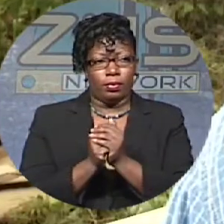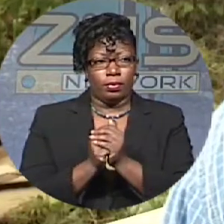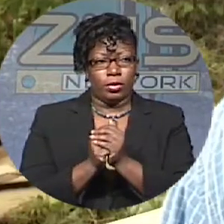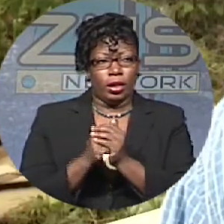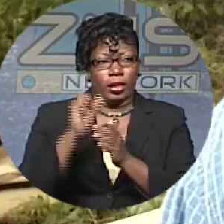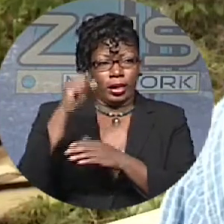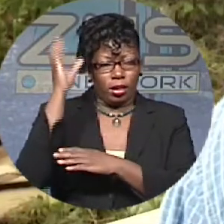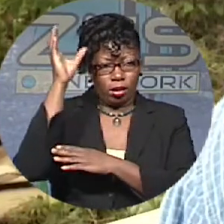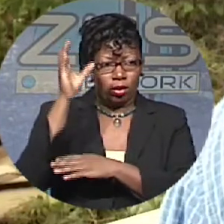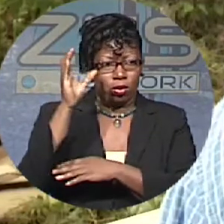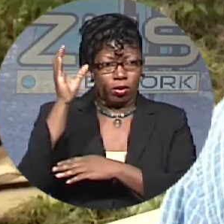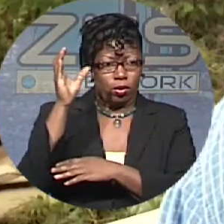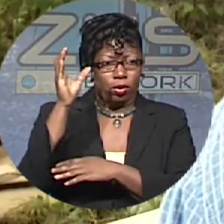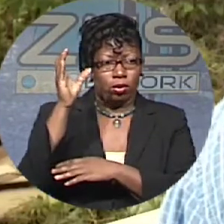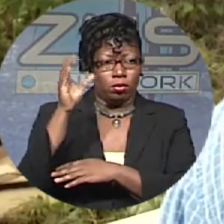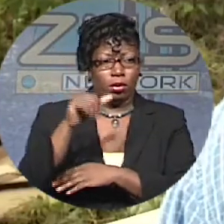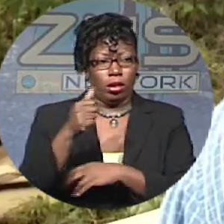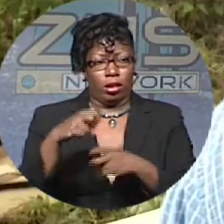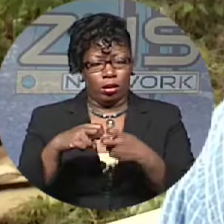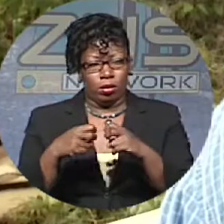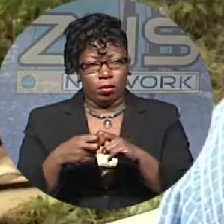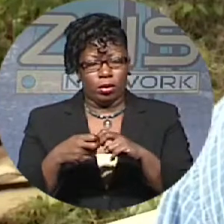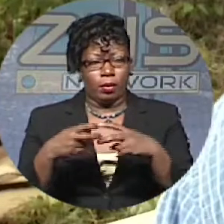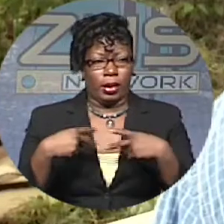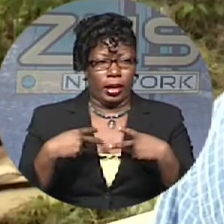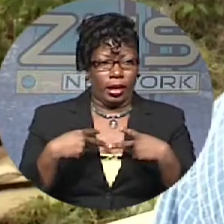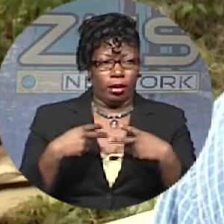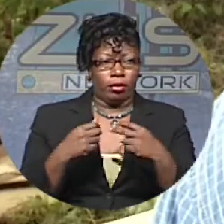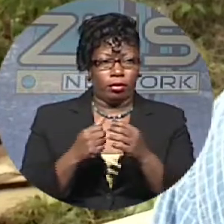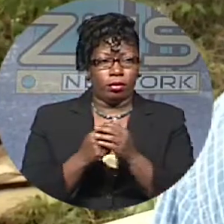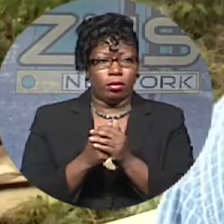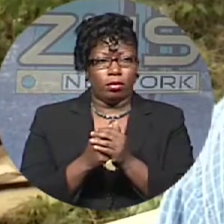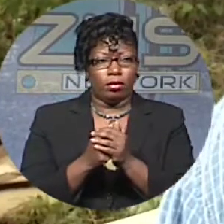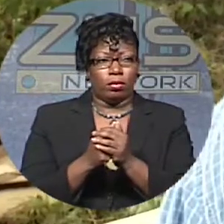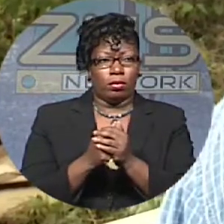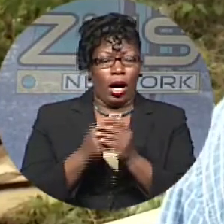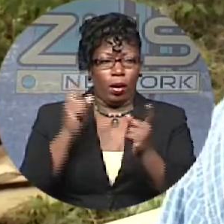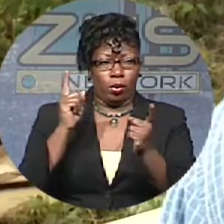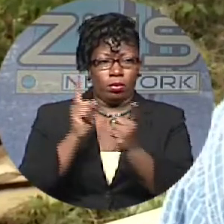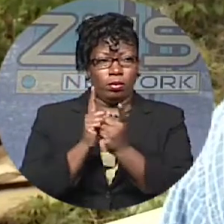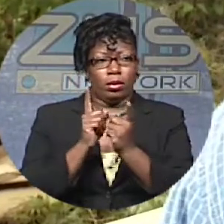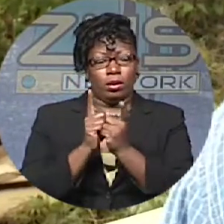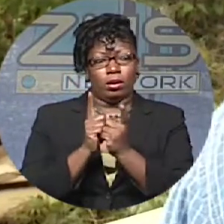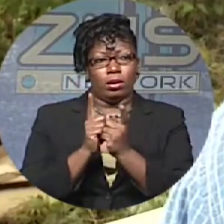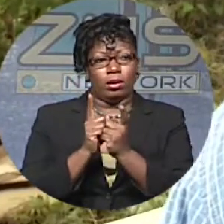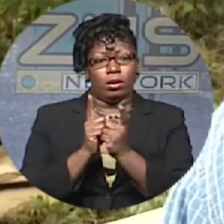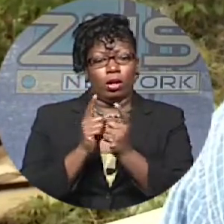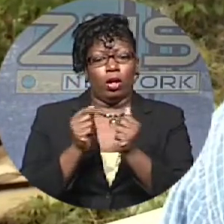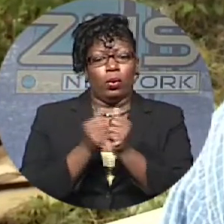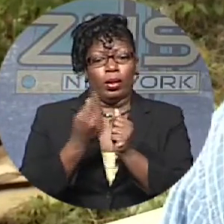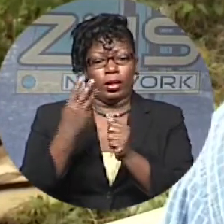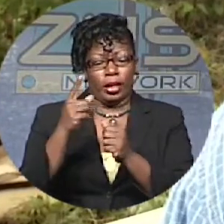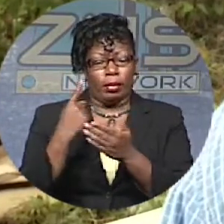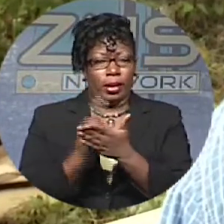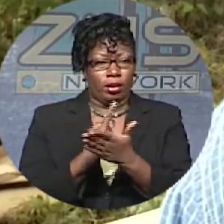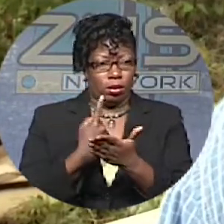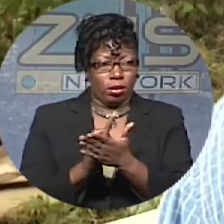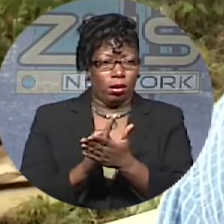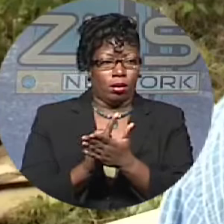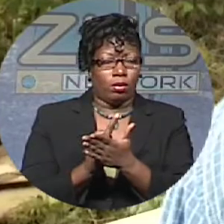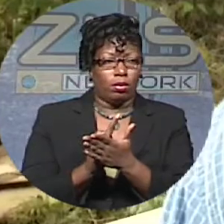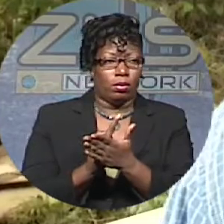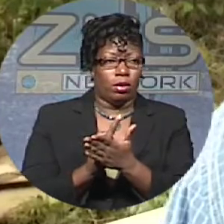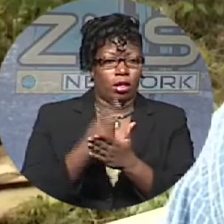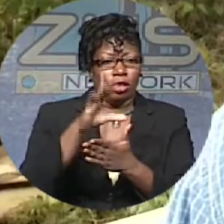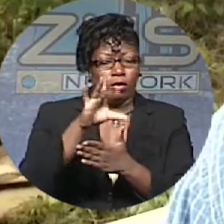about it, and any issue and concerns they may have, I seek to meet with them on a regular basis wherever I can